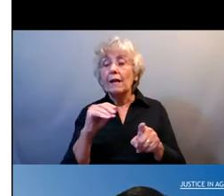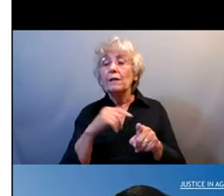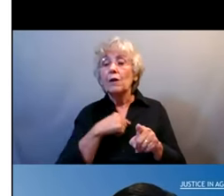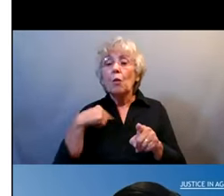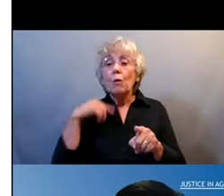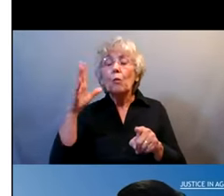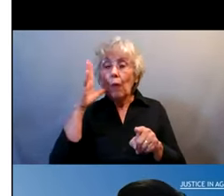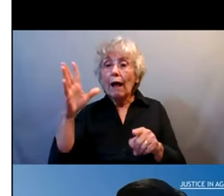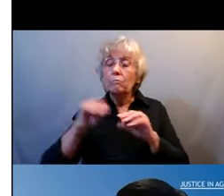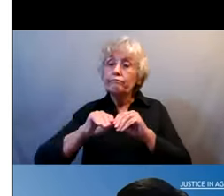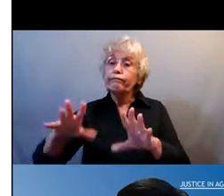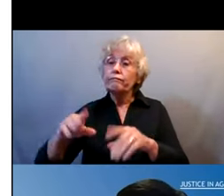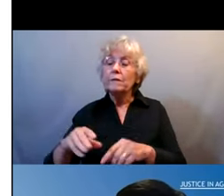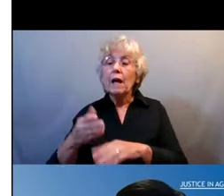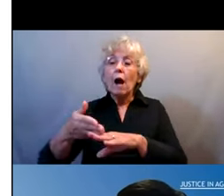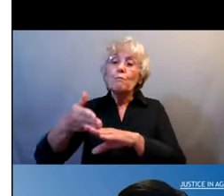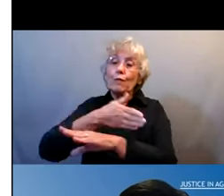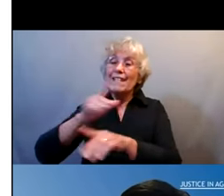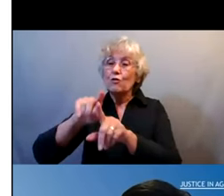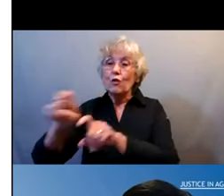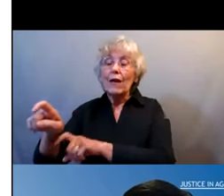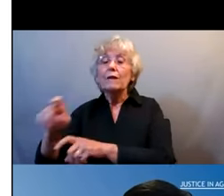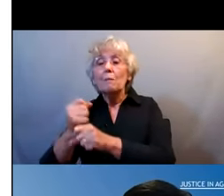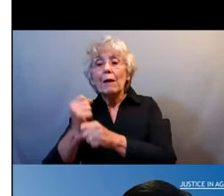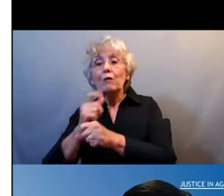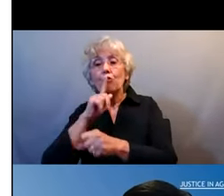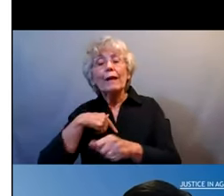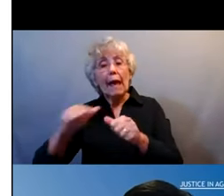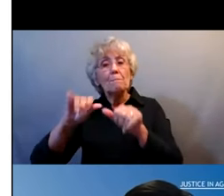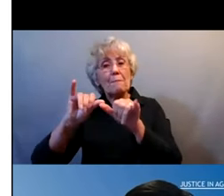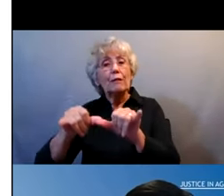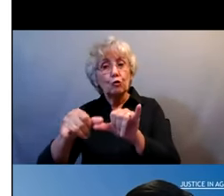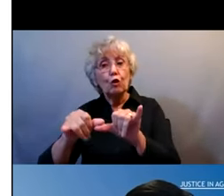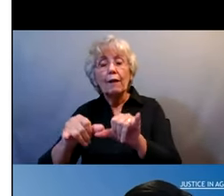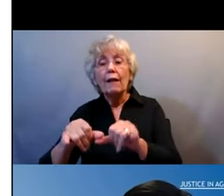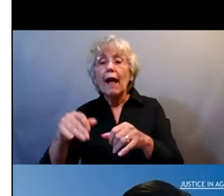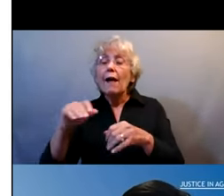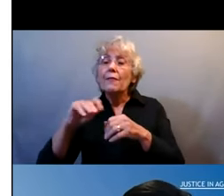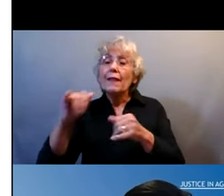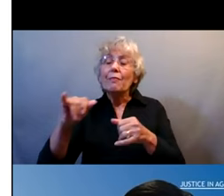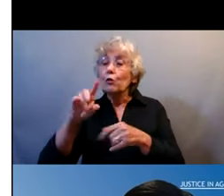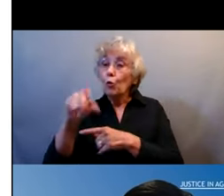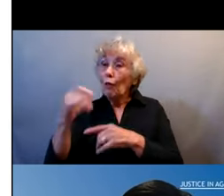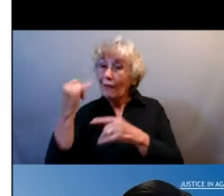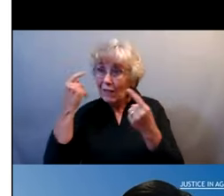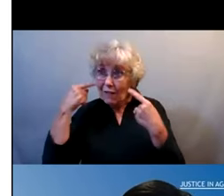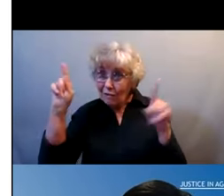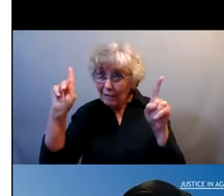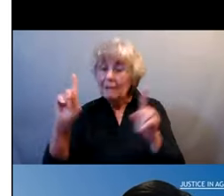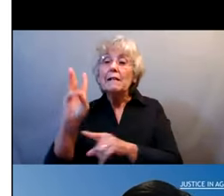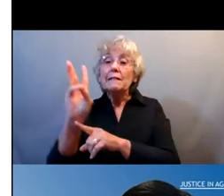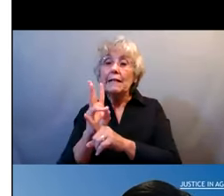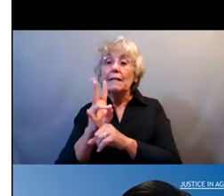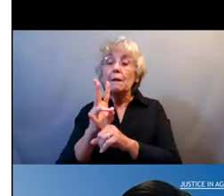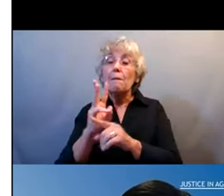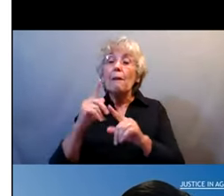we will be deploying a pre-survey to make sure that we can measure the effectiveness of the tool. And then 6 months later, we'll be doing